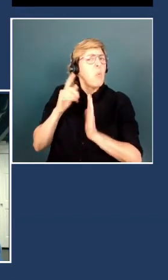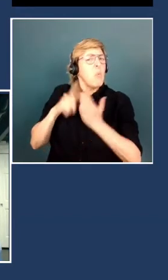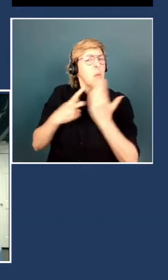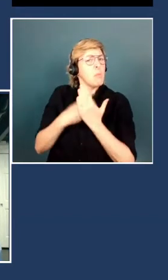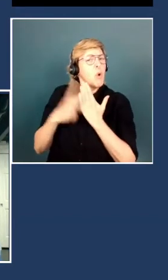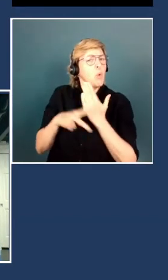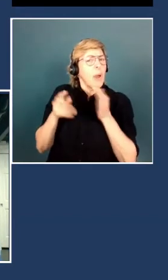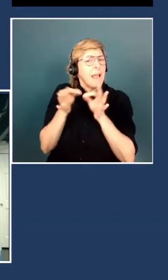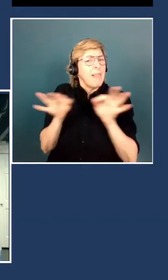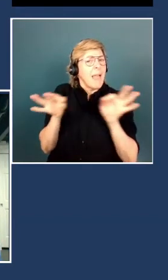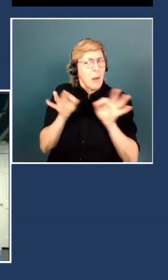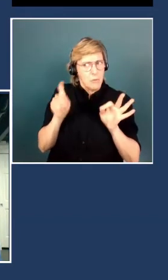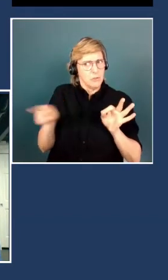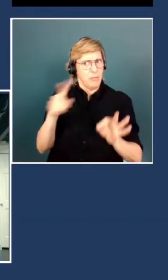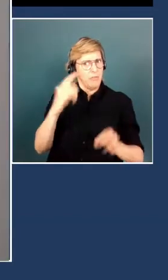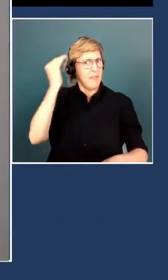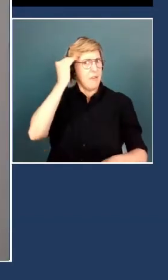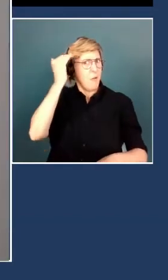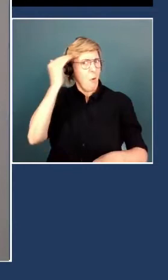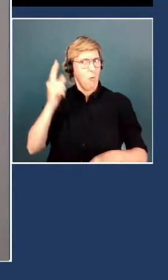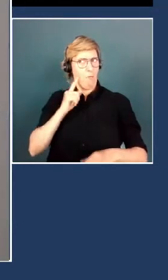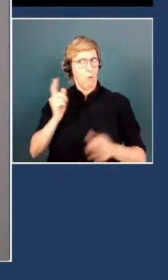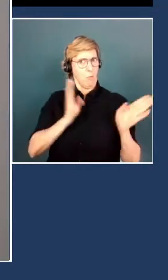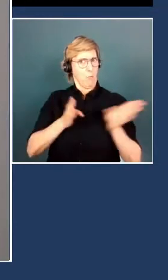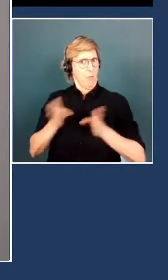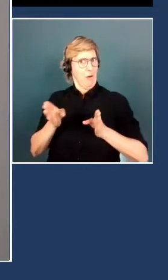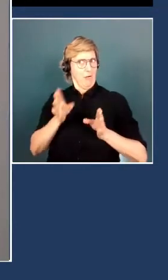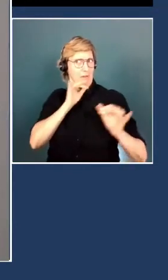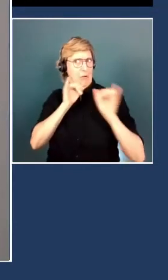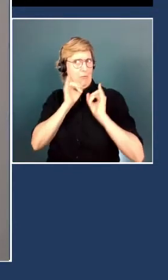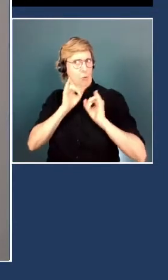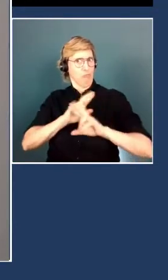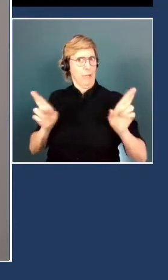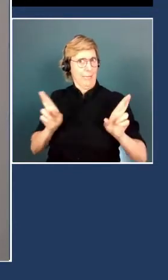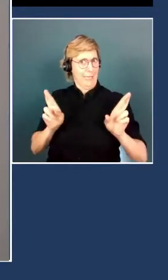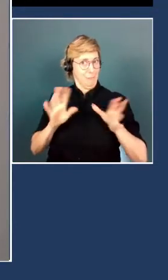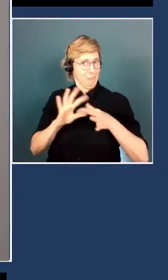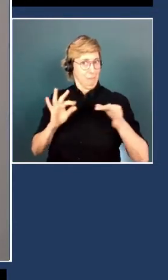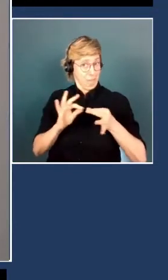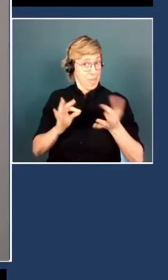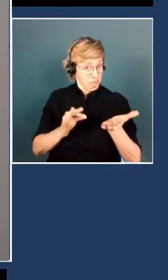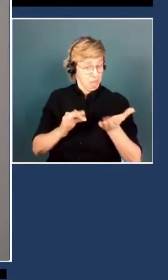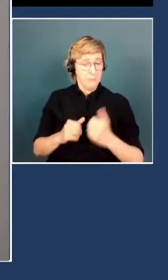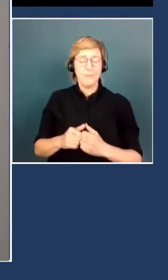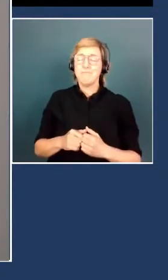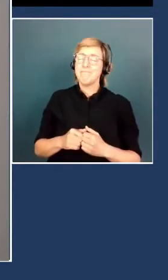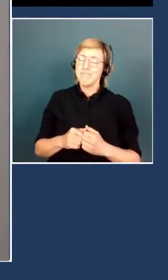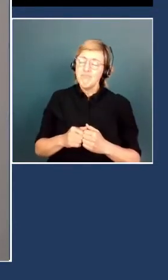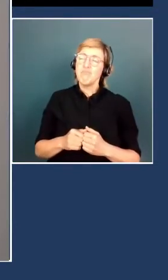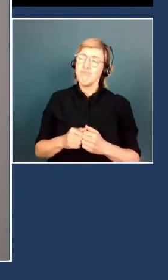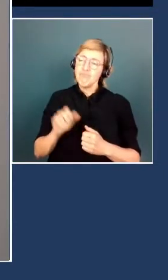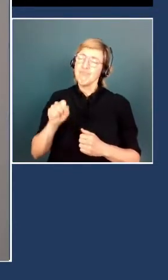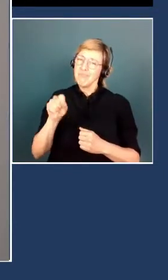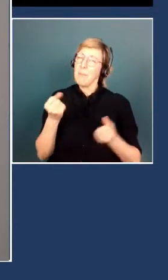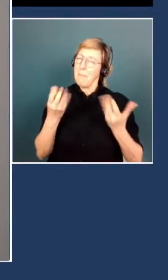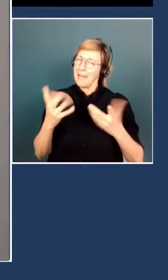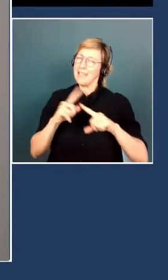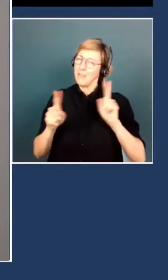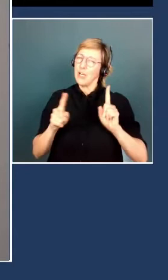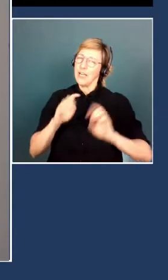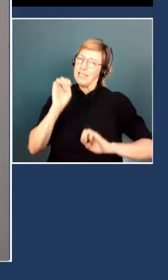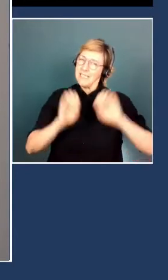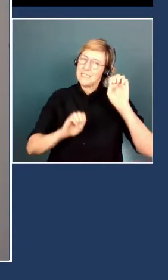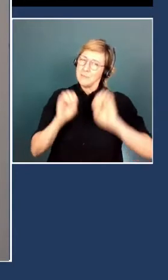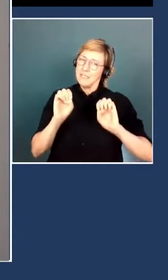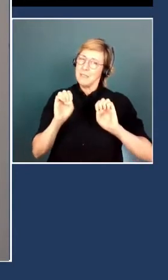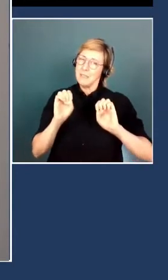certain Microsoft interview. Yeah, definitely. So there's a lot of different assessment platforms out there. Codility is